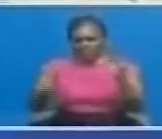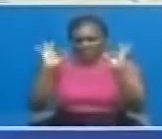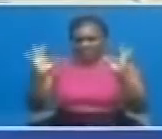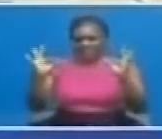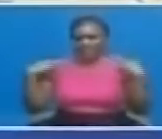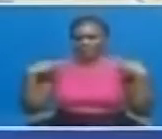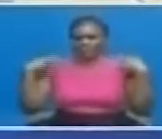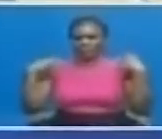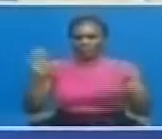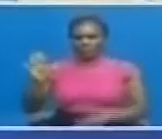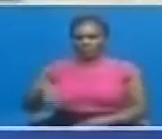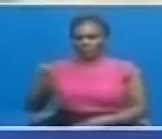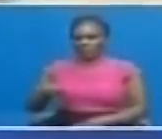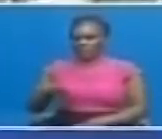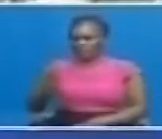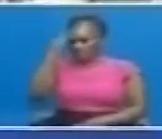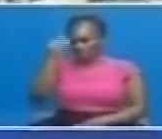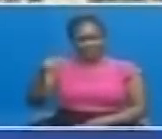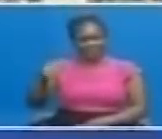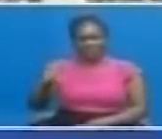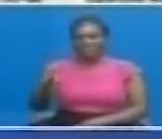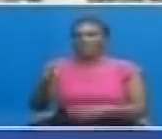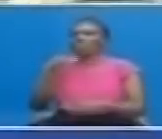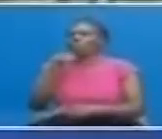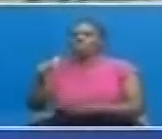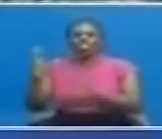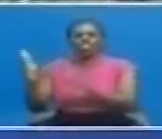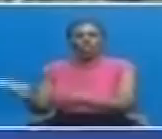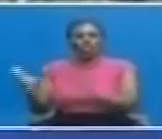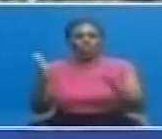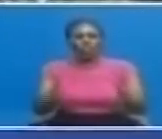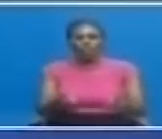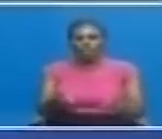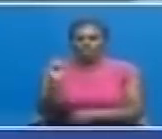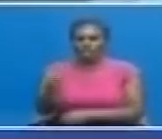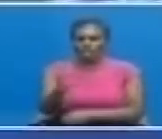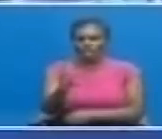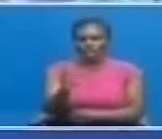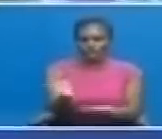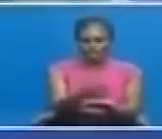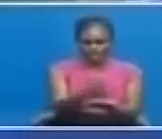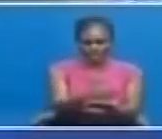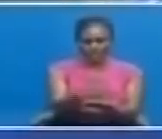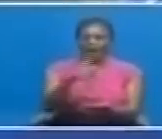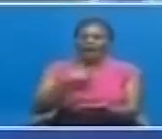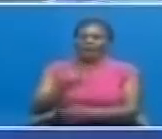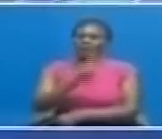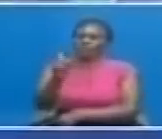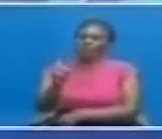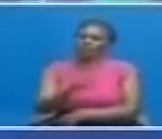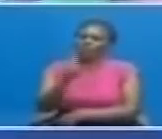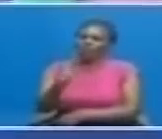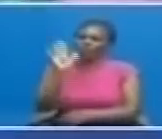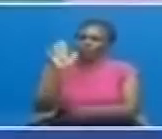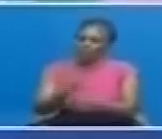smartly dressed women. After all, these are not your ordinary garbage collectors. Still, they leave many questions